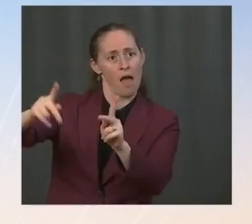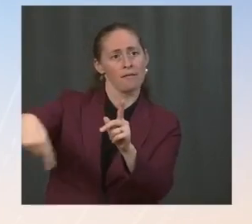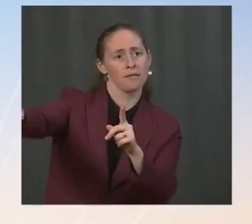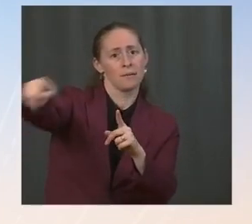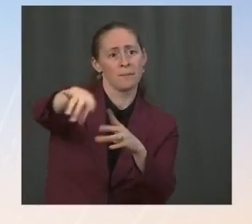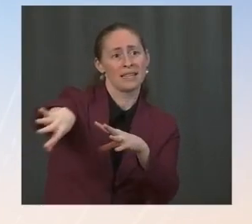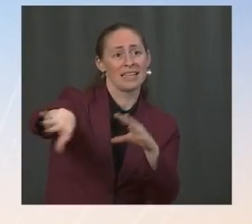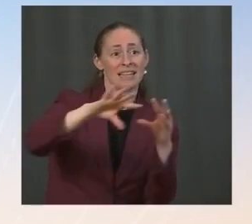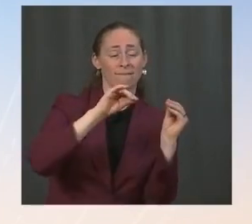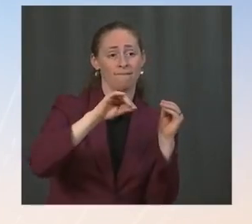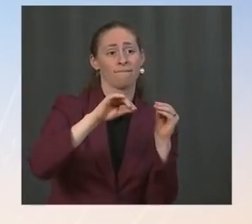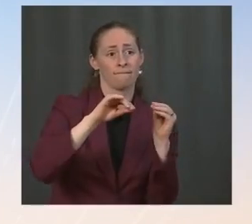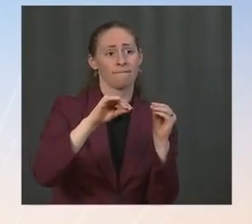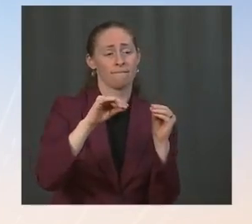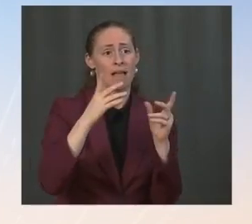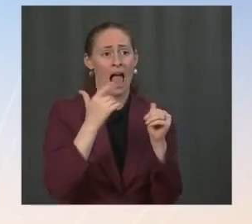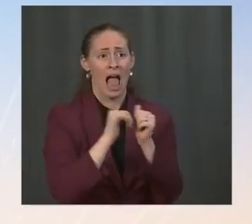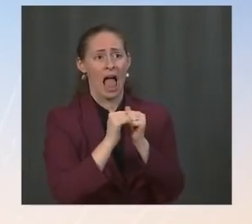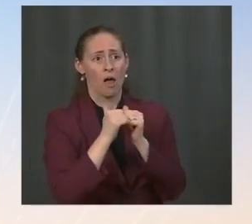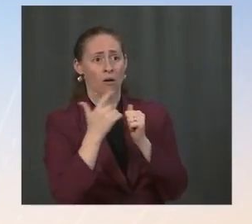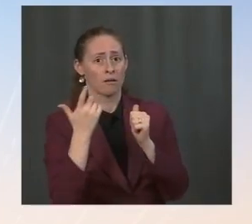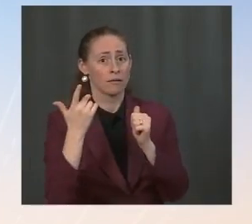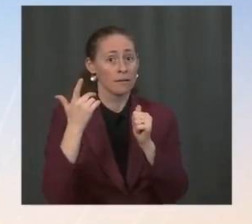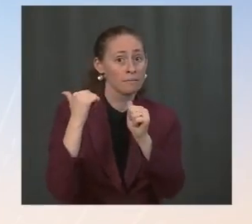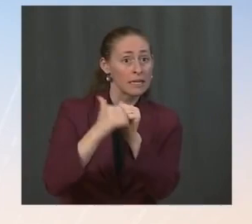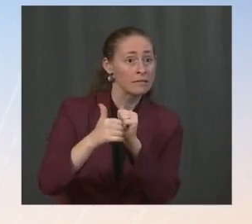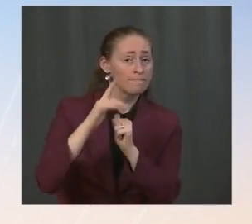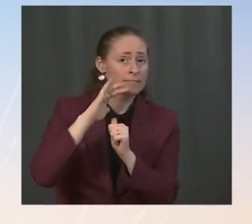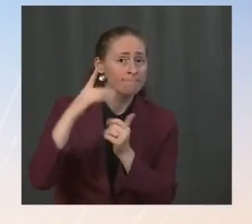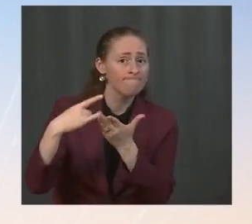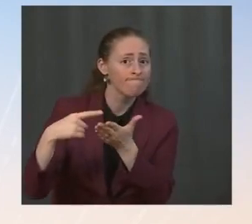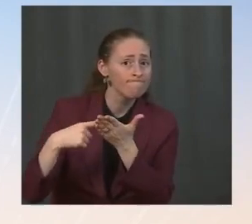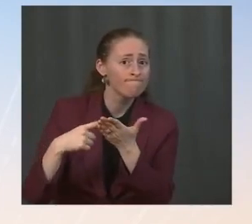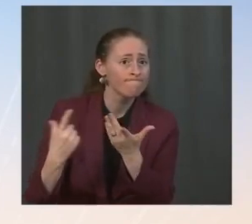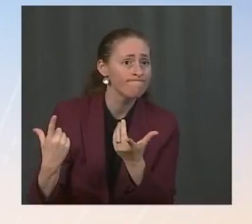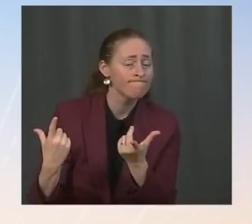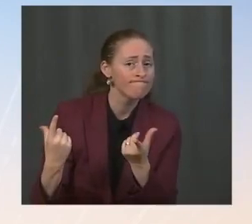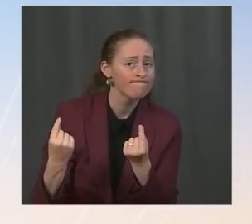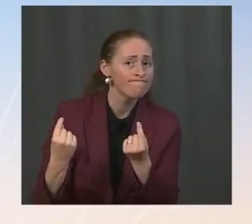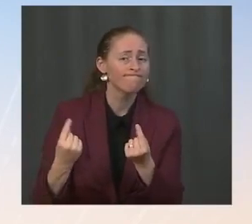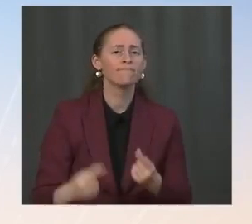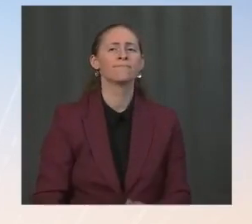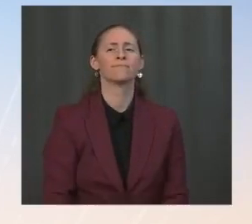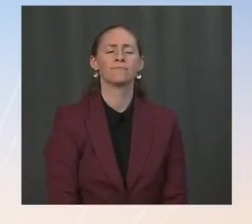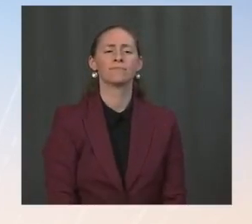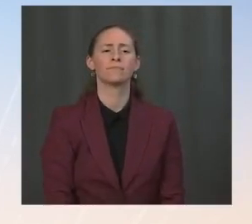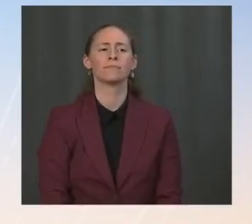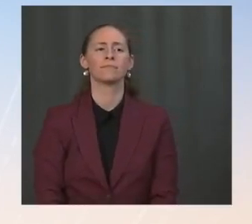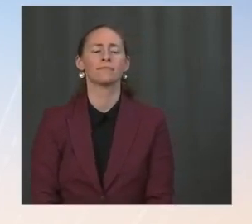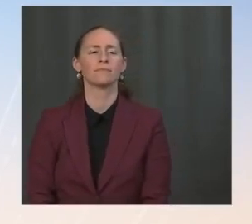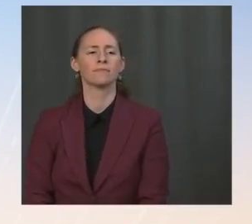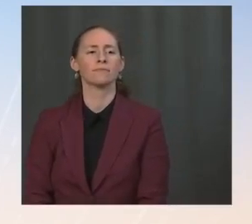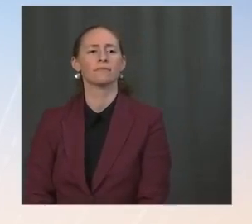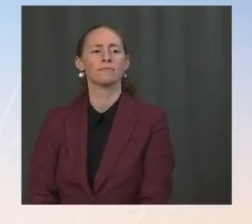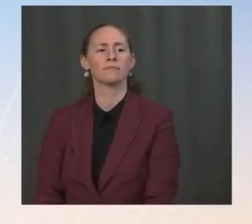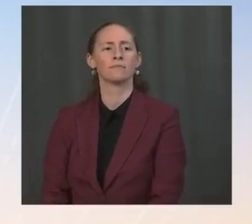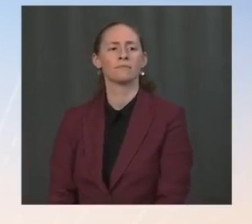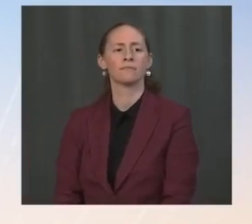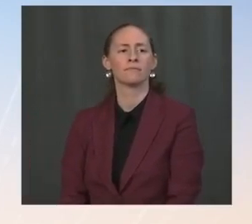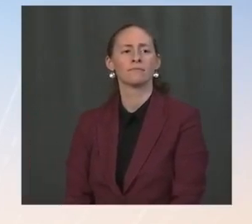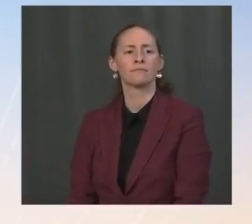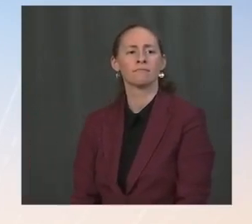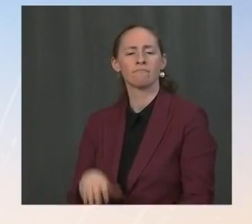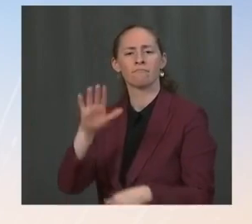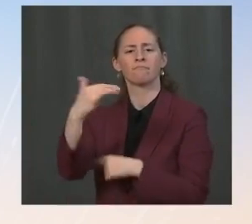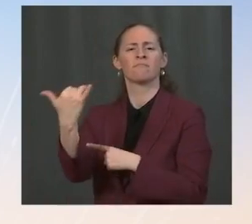Go ahead. Oh, go ahead, Shelby. Thanks. I just have two for you. This morning, Kirby tweeted that the evacuation operations in